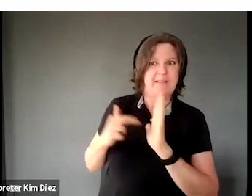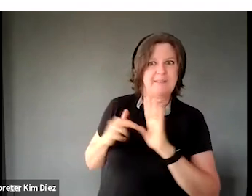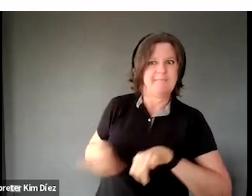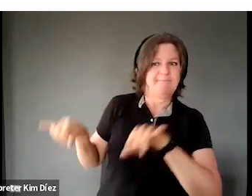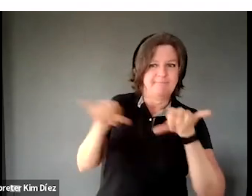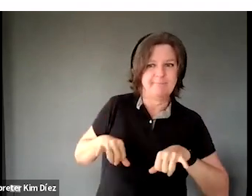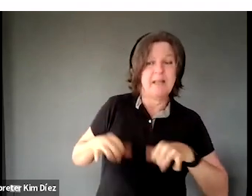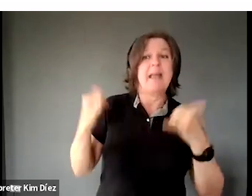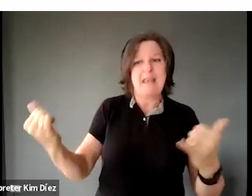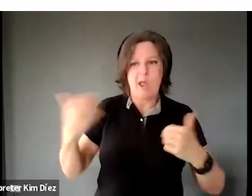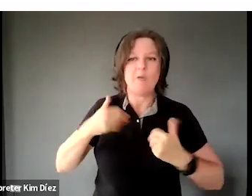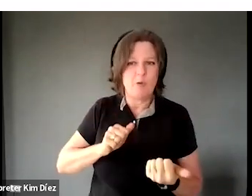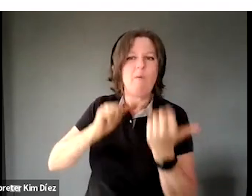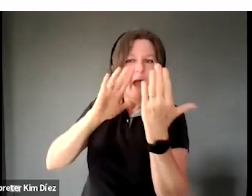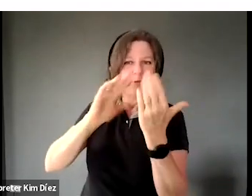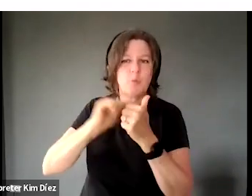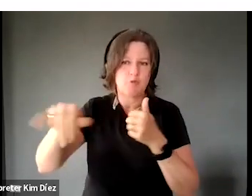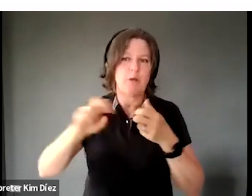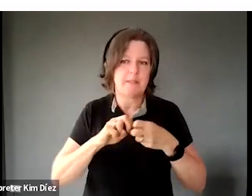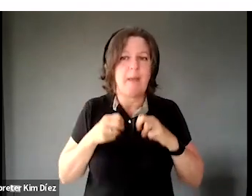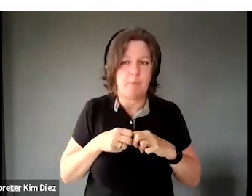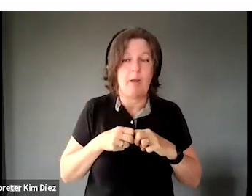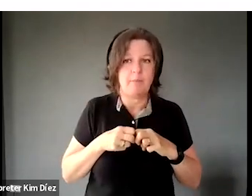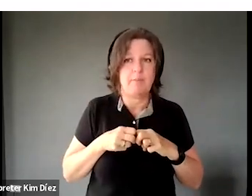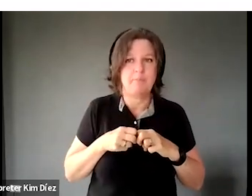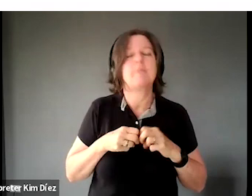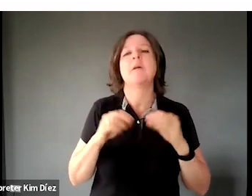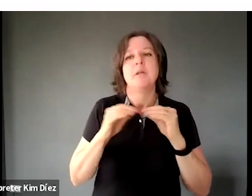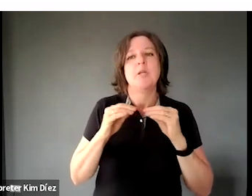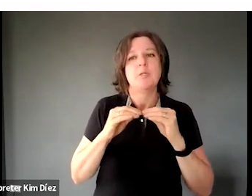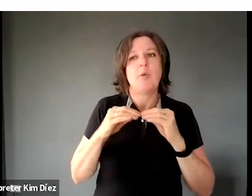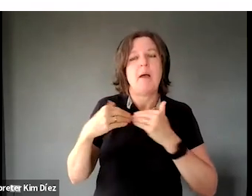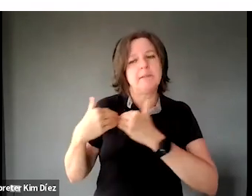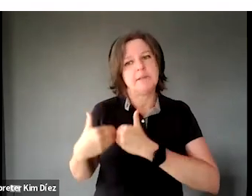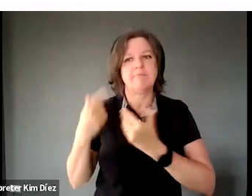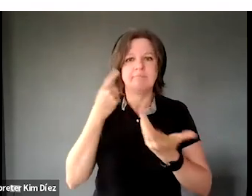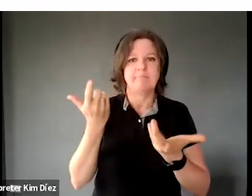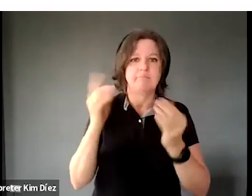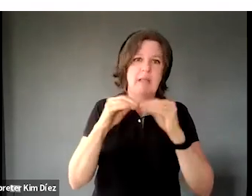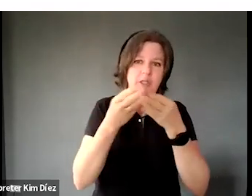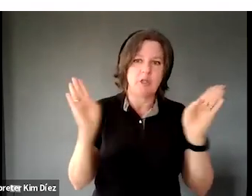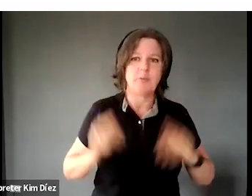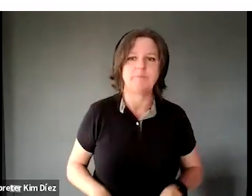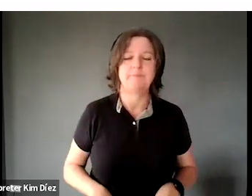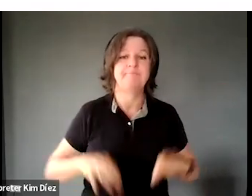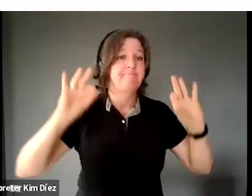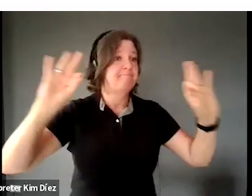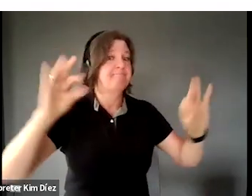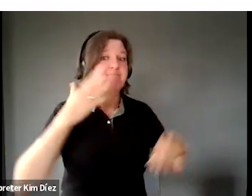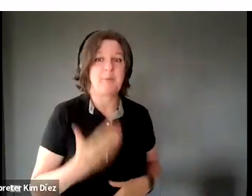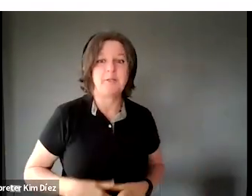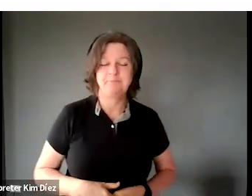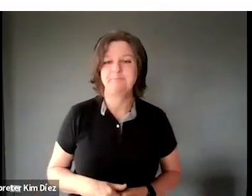the information now before the regulations, and we will have a way to tackle this problem. So this will be